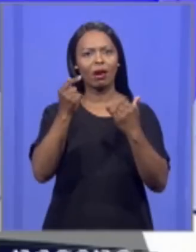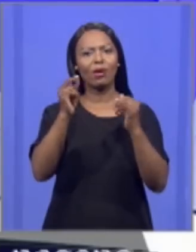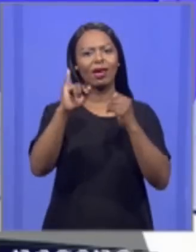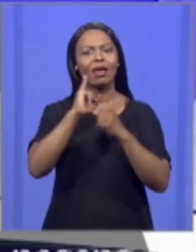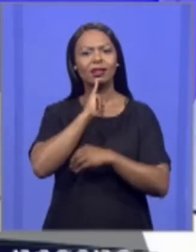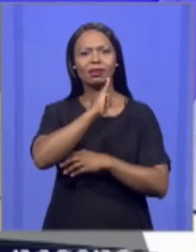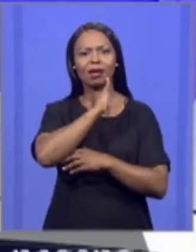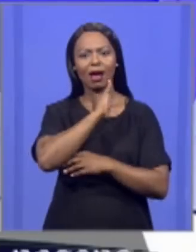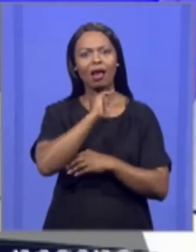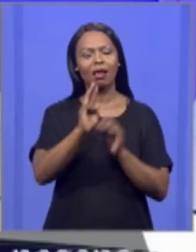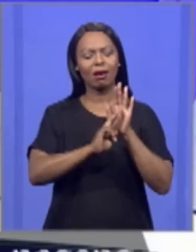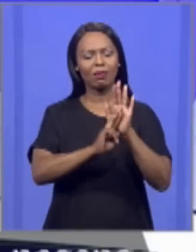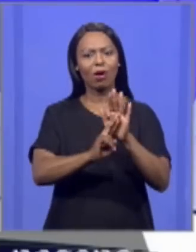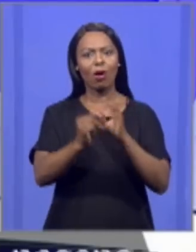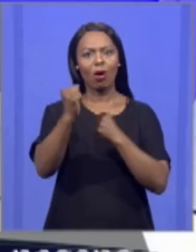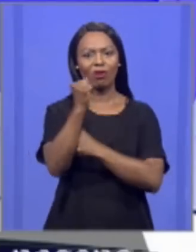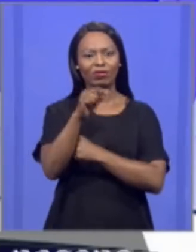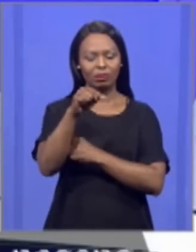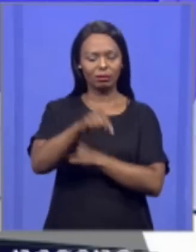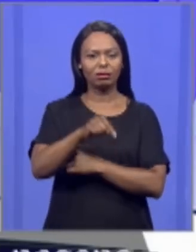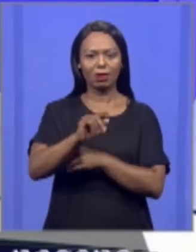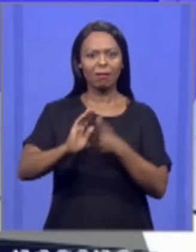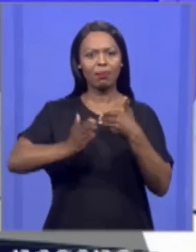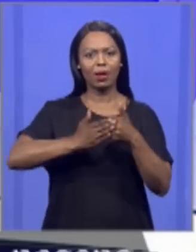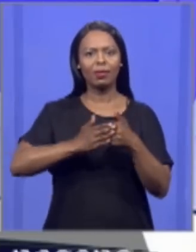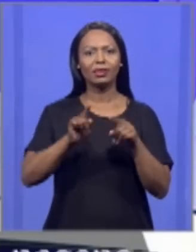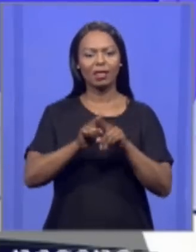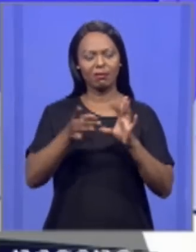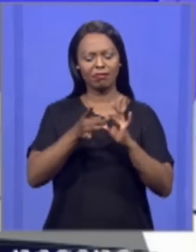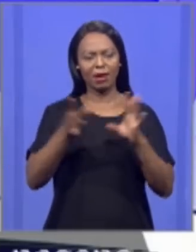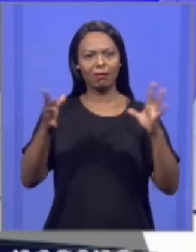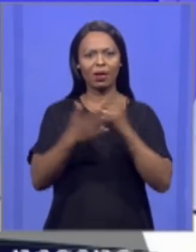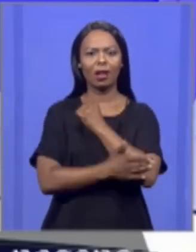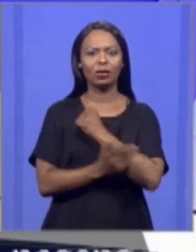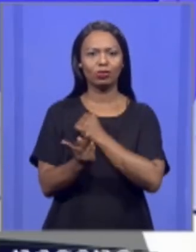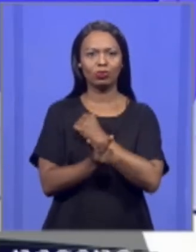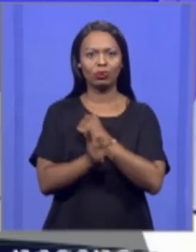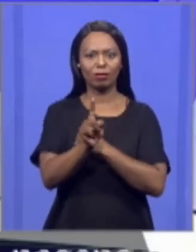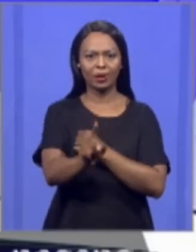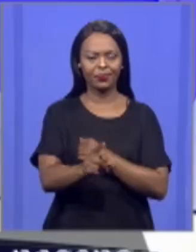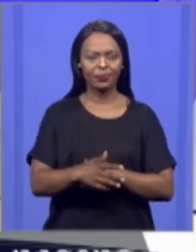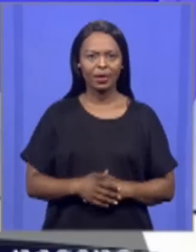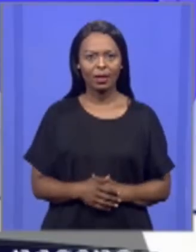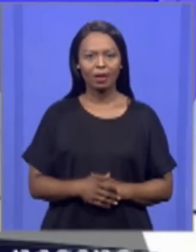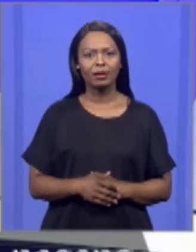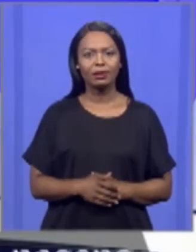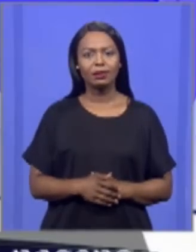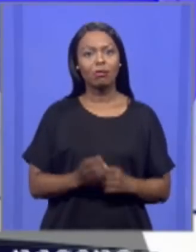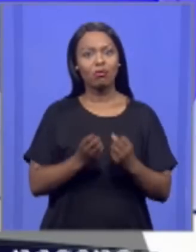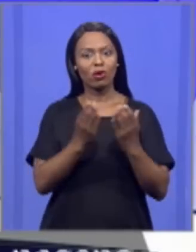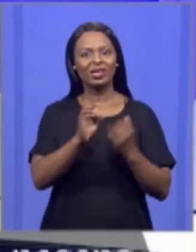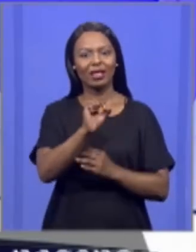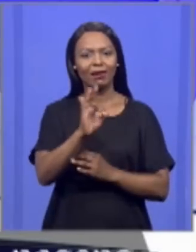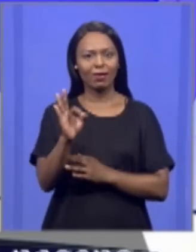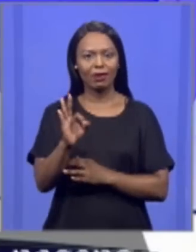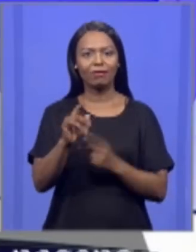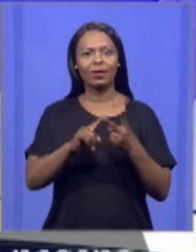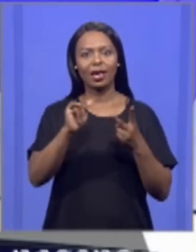o tswalelwe le go fegwa ga setswalelwe sa dinaga tšeo ka bobedi. Magato ao a thekgilwe ke